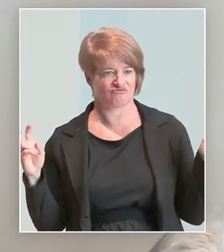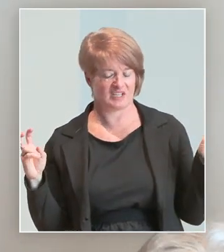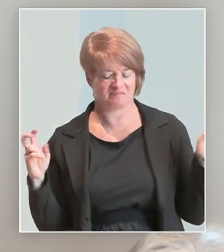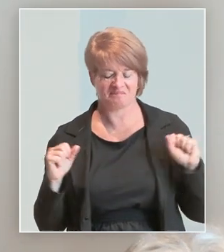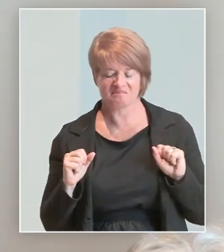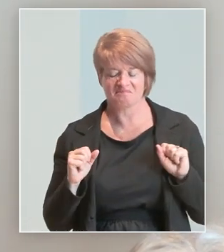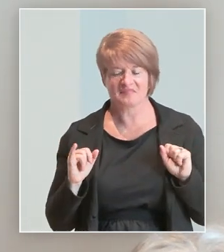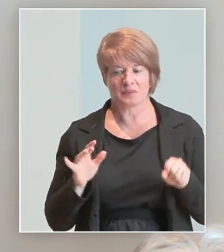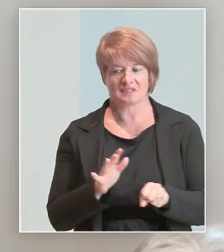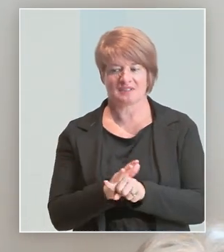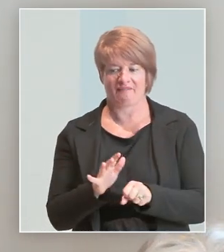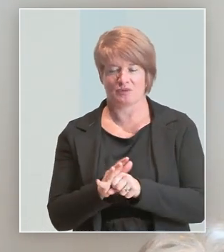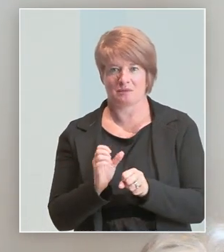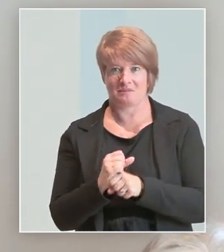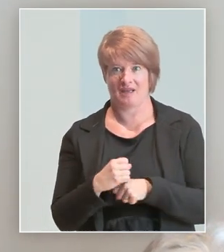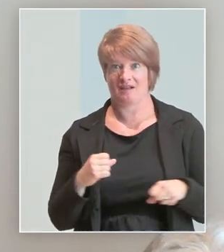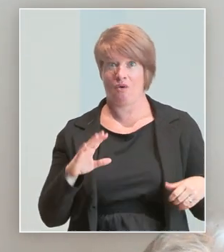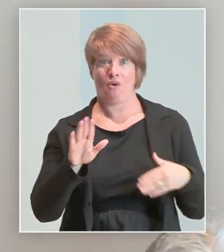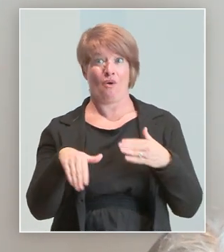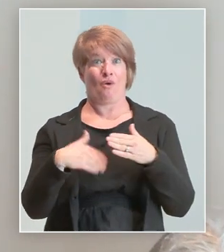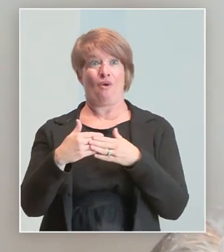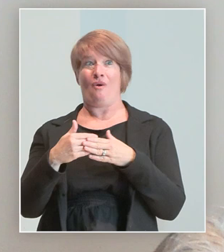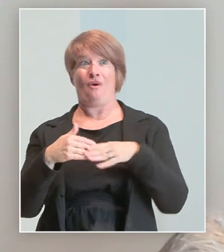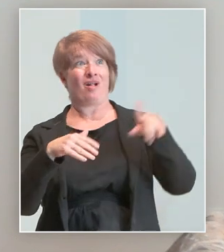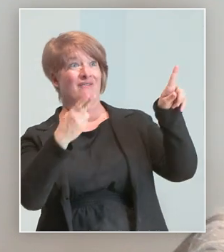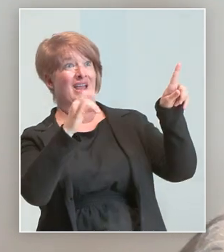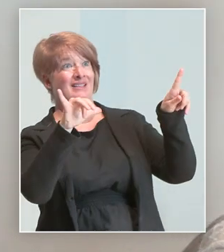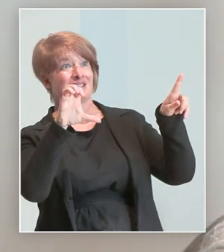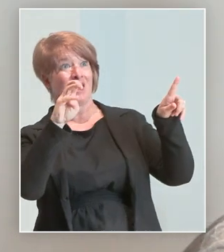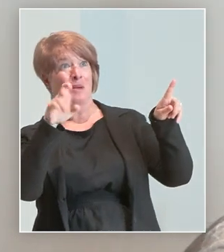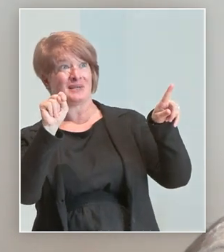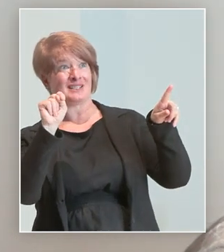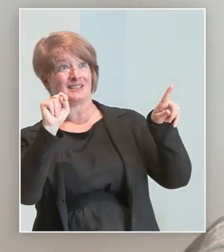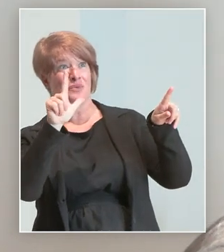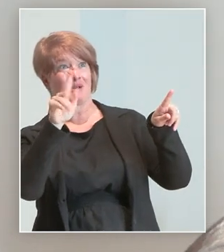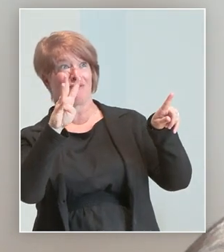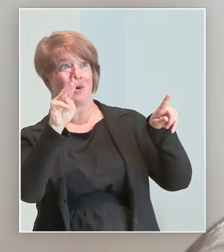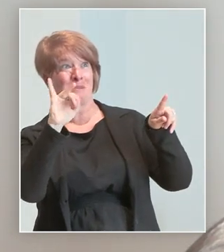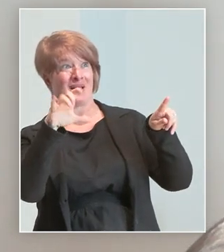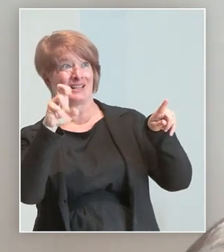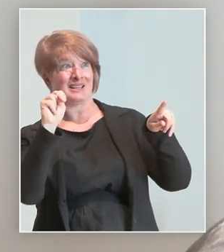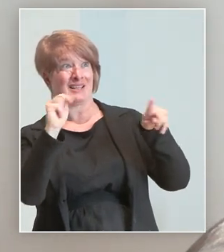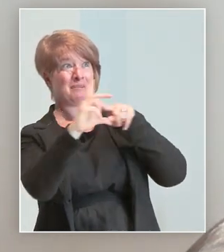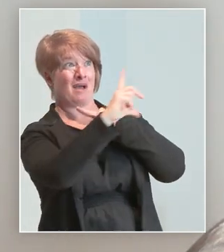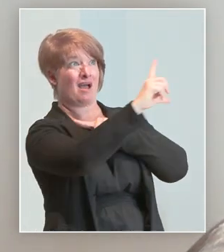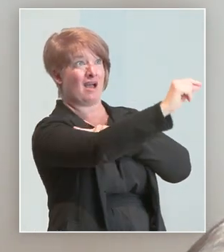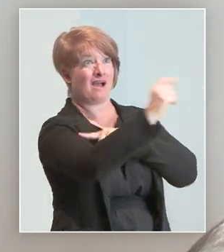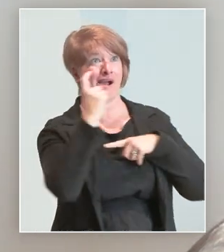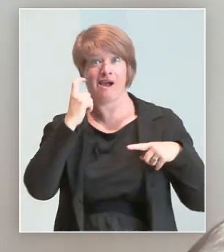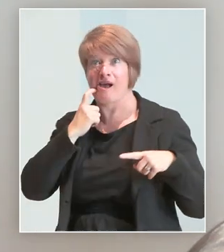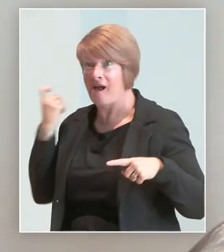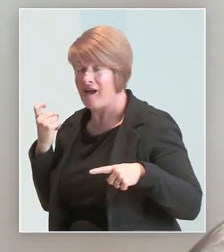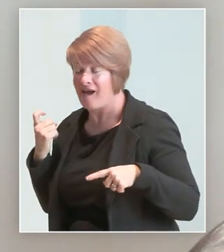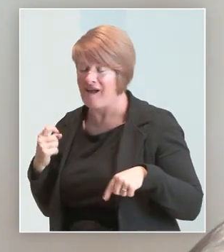sum was enough to make all 24 million miles of Halley's Comet's tail green-eyed. This